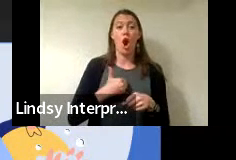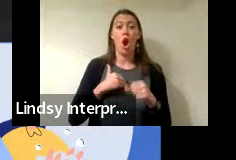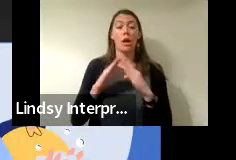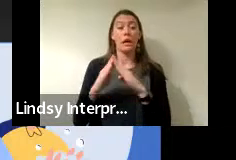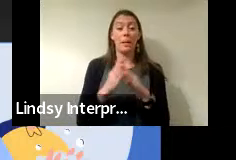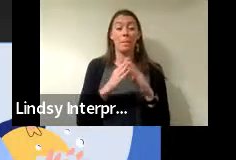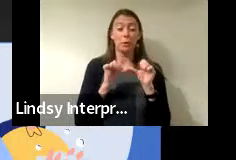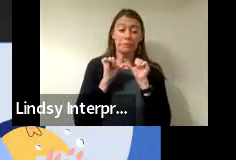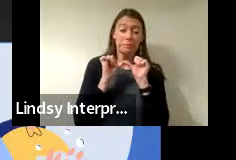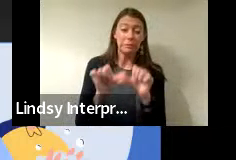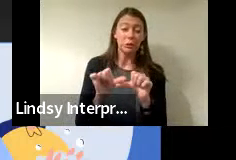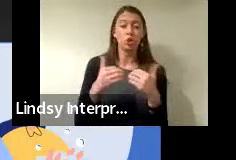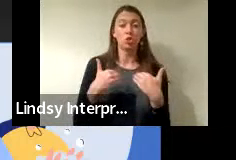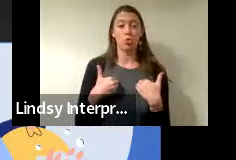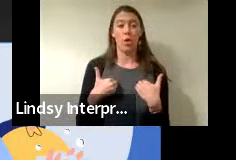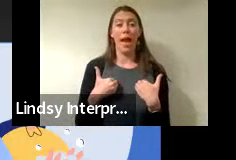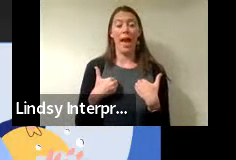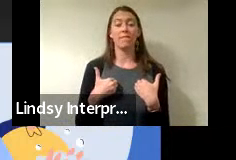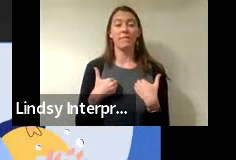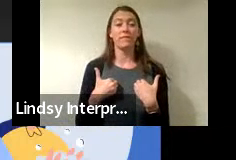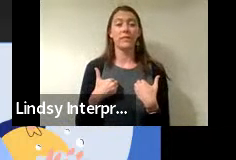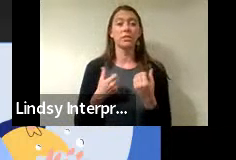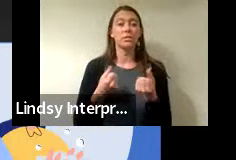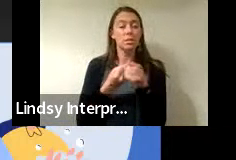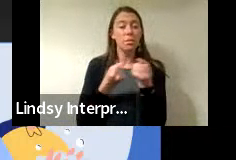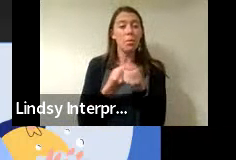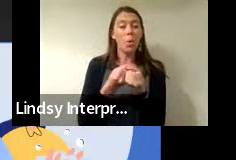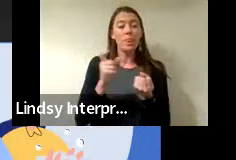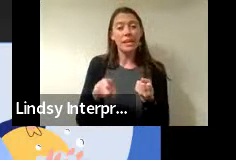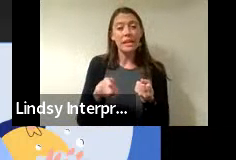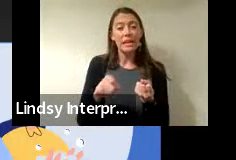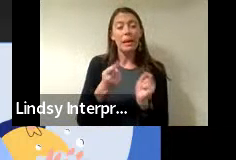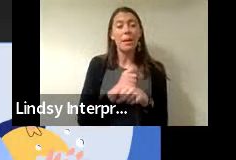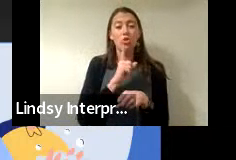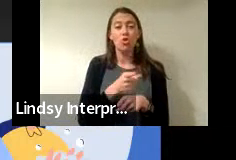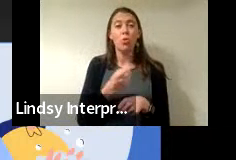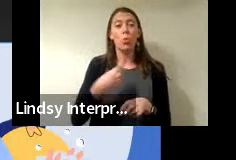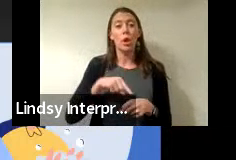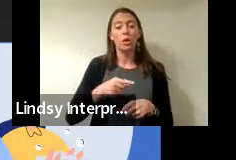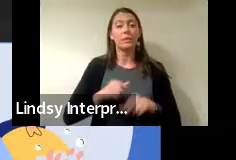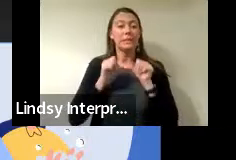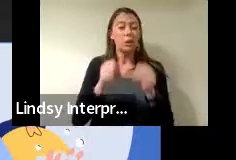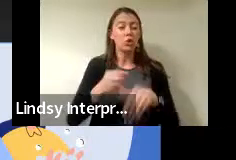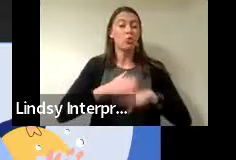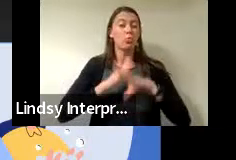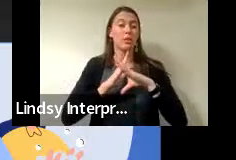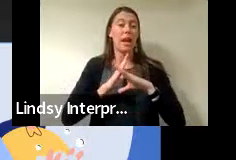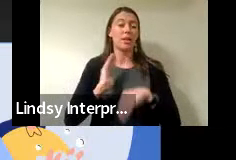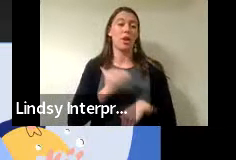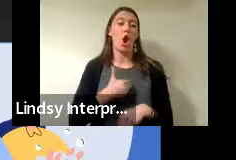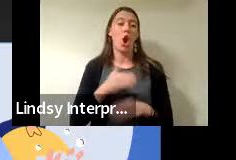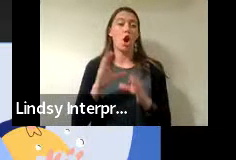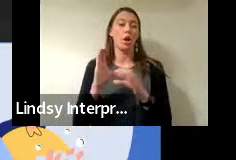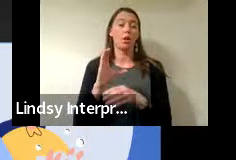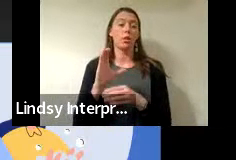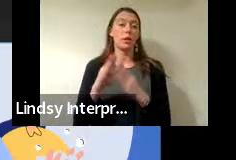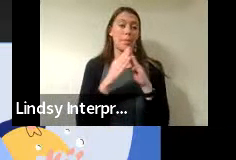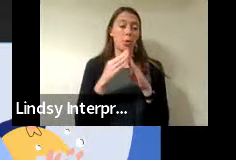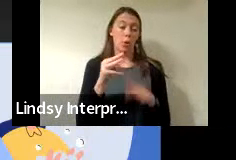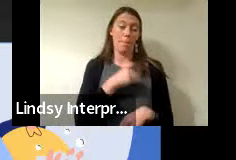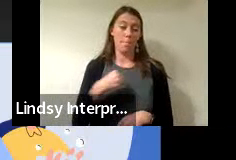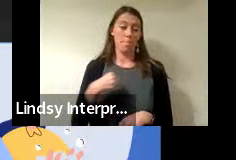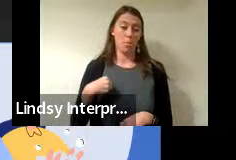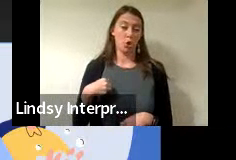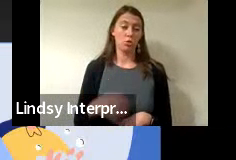to protect the health of our residents? Next slide, please. So what we're going to do right now is